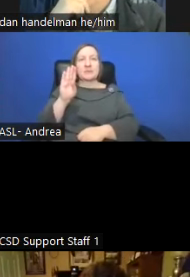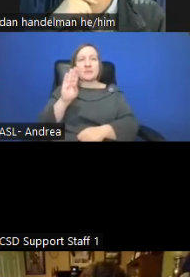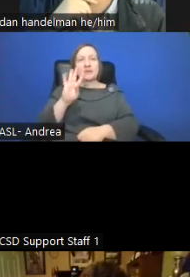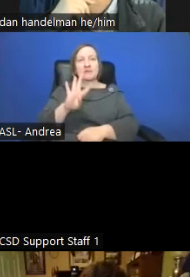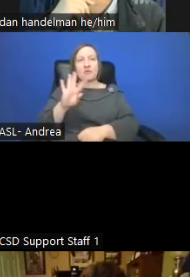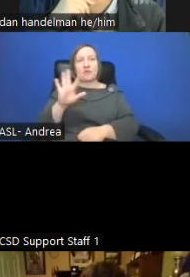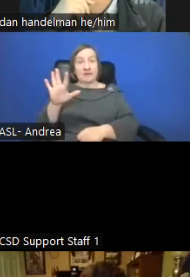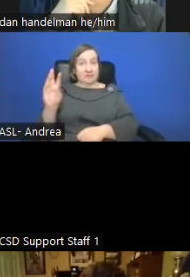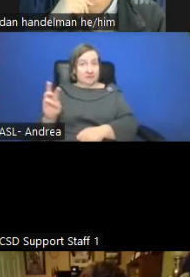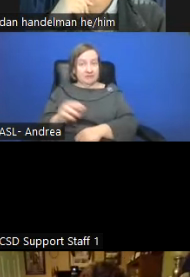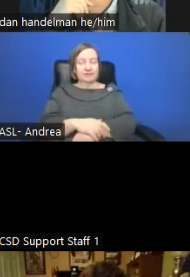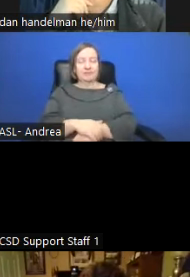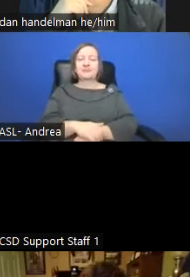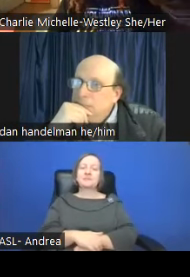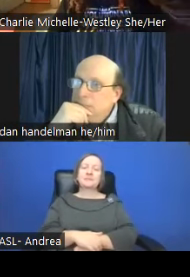B4, 5, and 6.